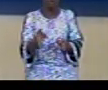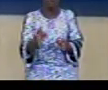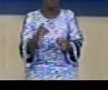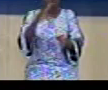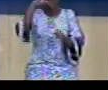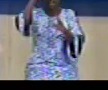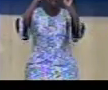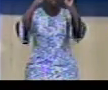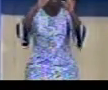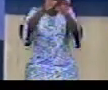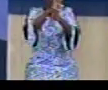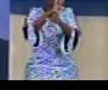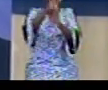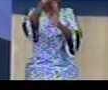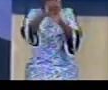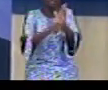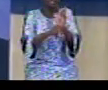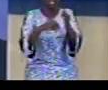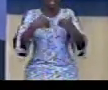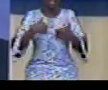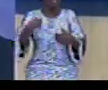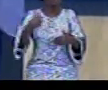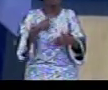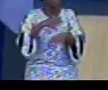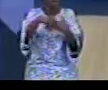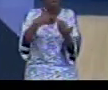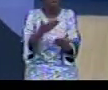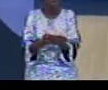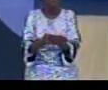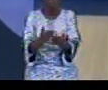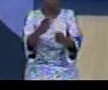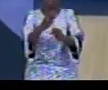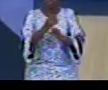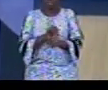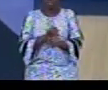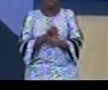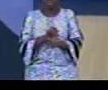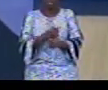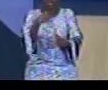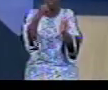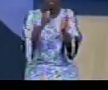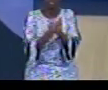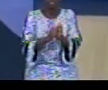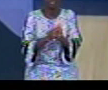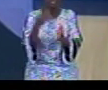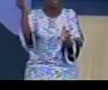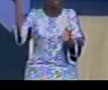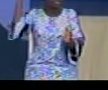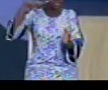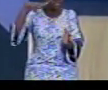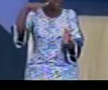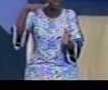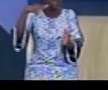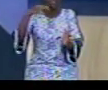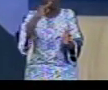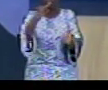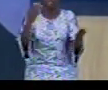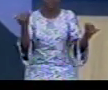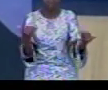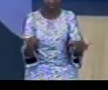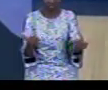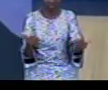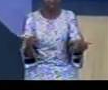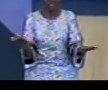all received. That's it. He tells us the grace is full tonight. And the grace is available tonight. And of